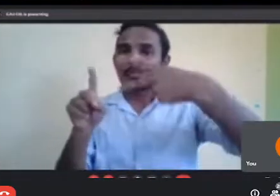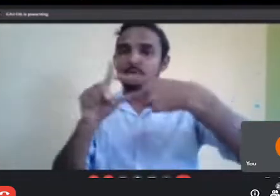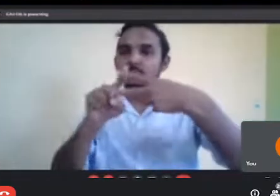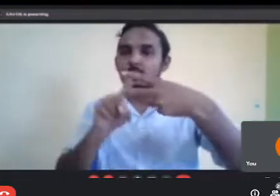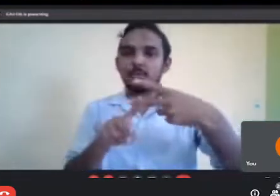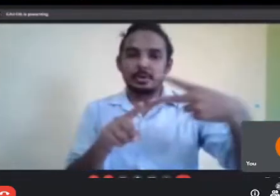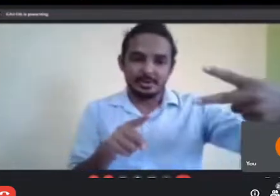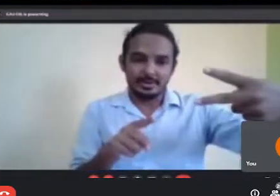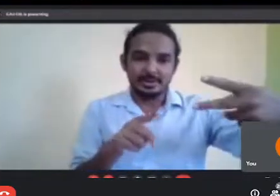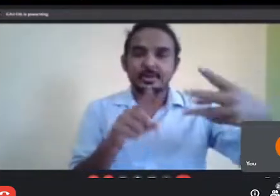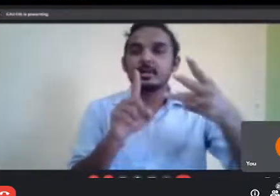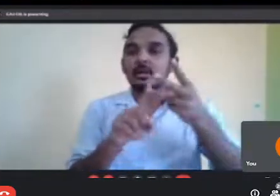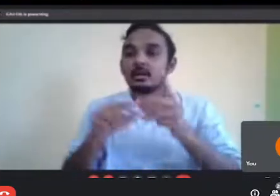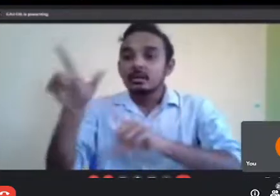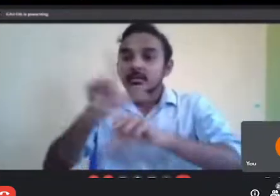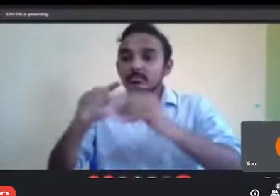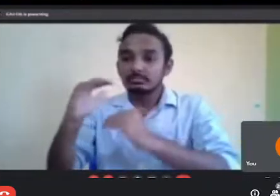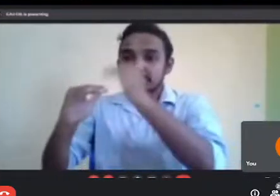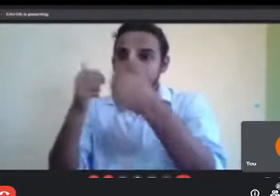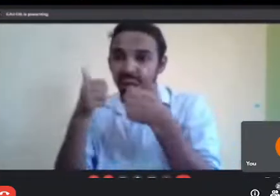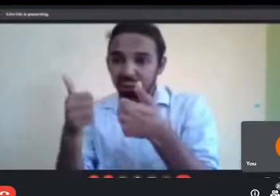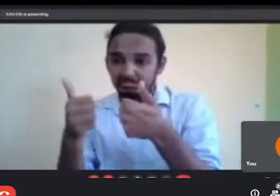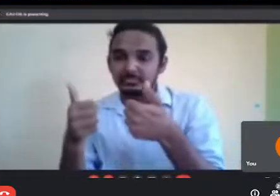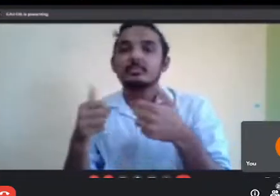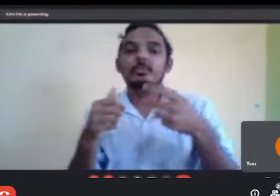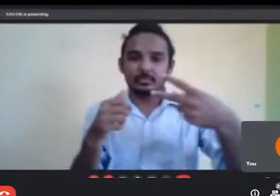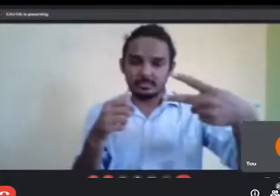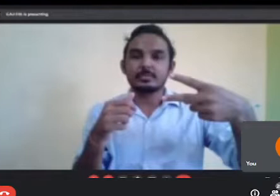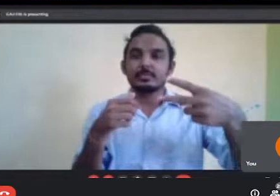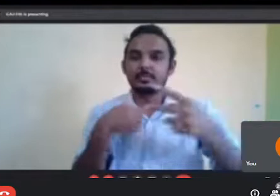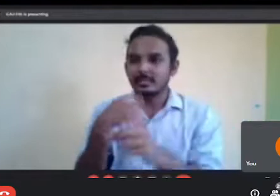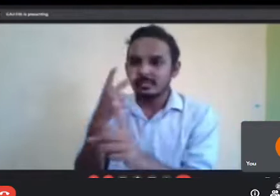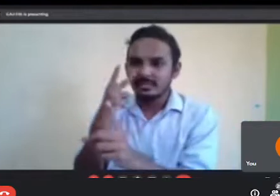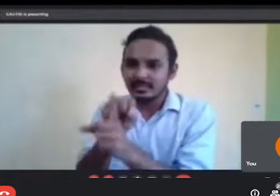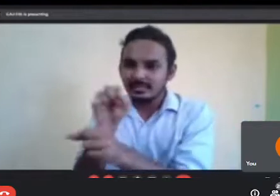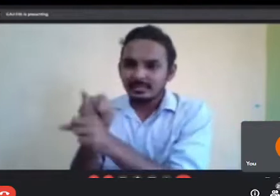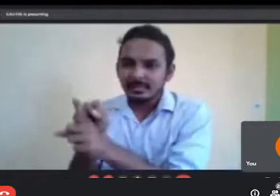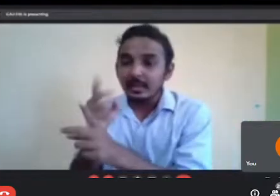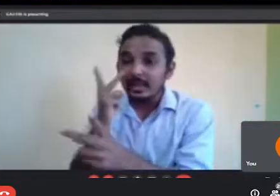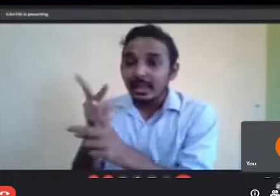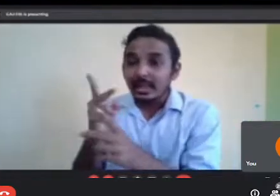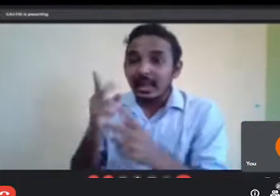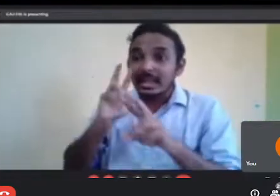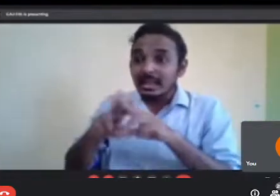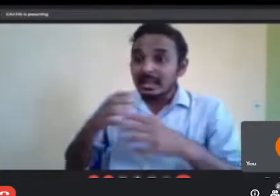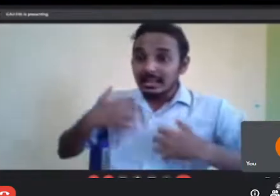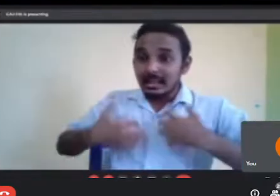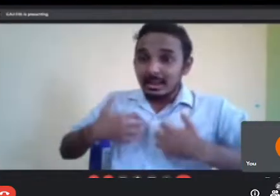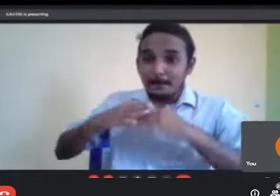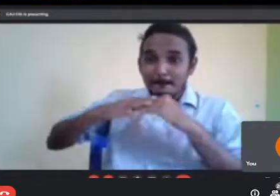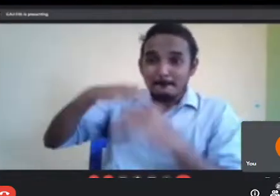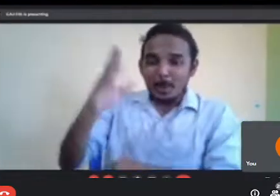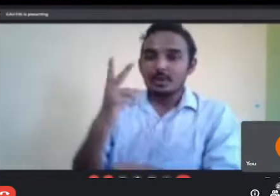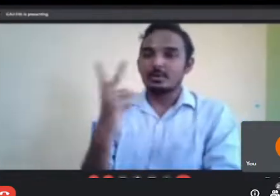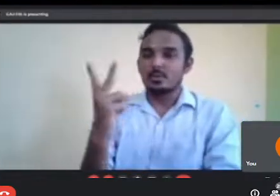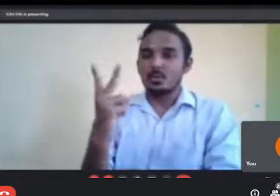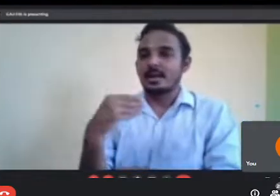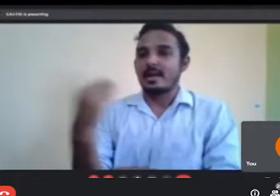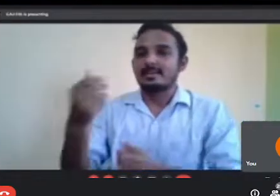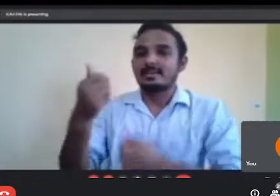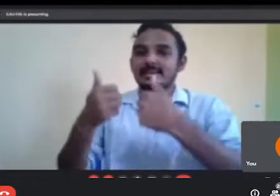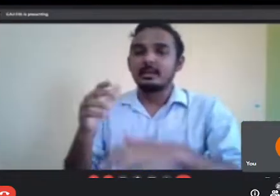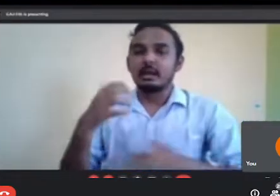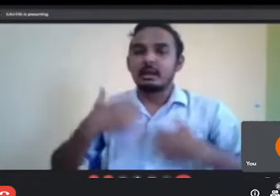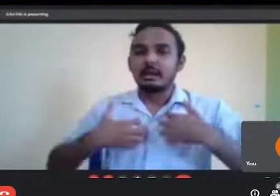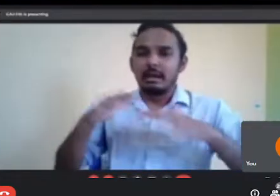How much were the children involved? How much were they? How much did they achieve? If they were involved, totally